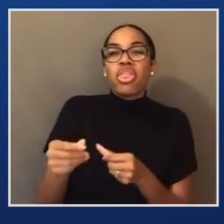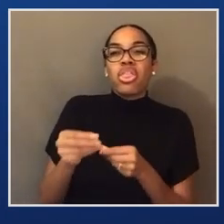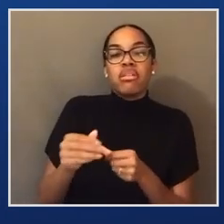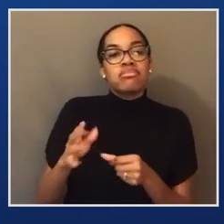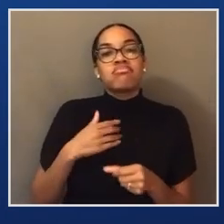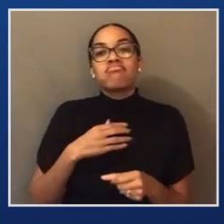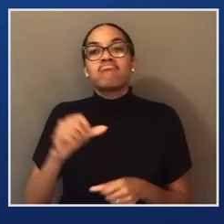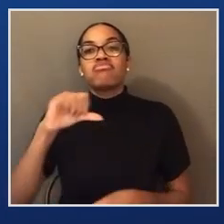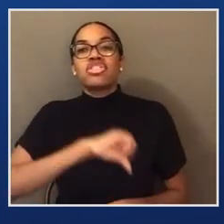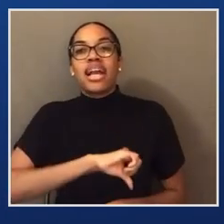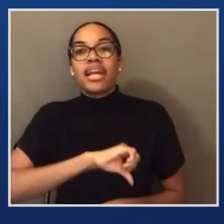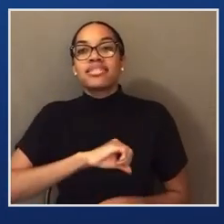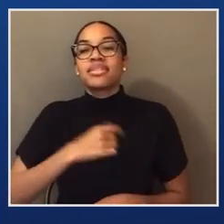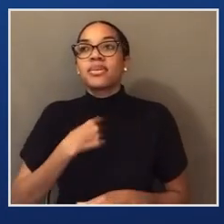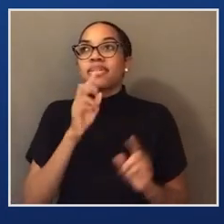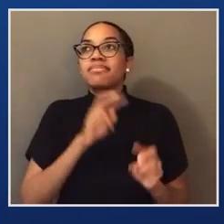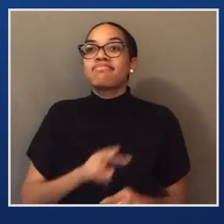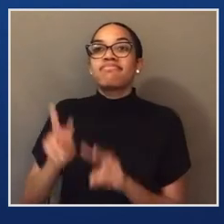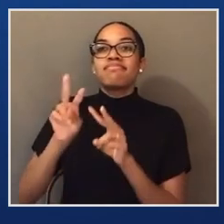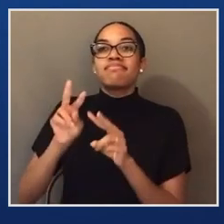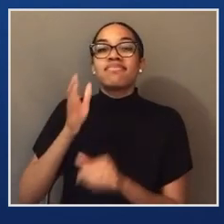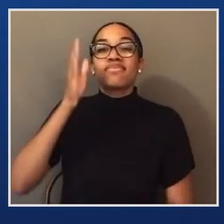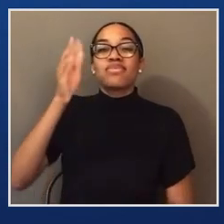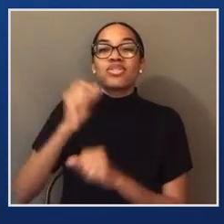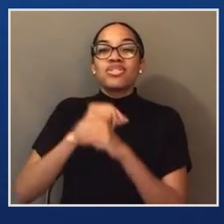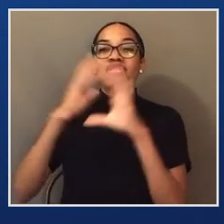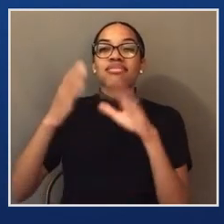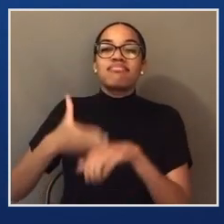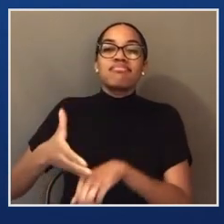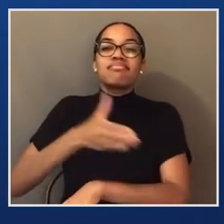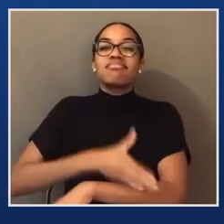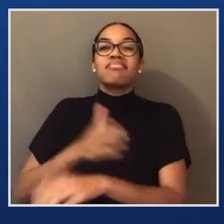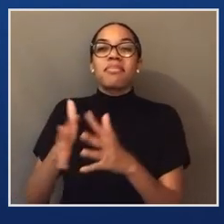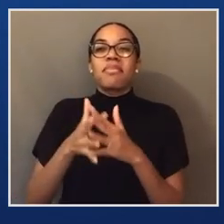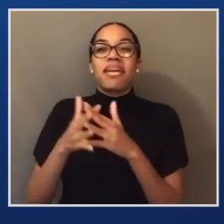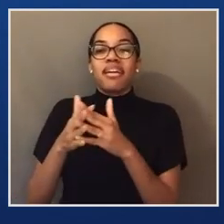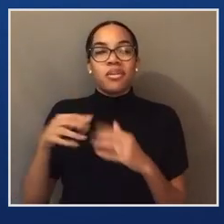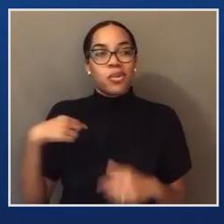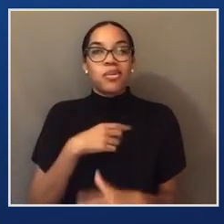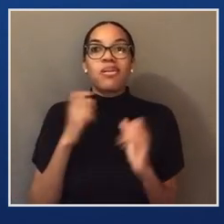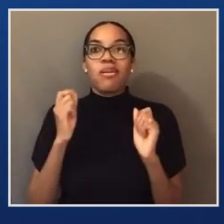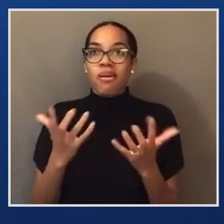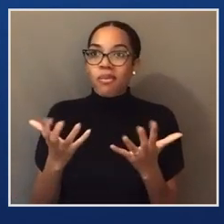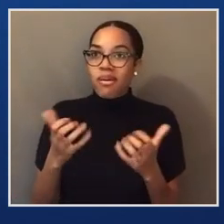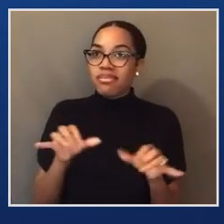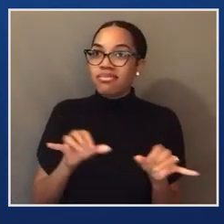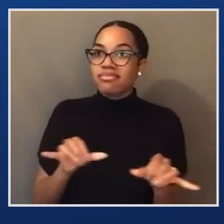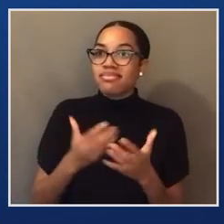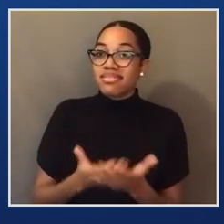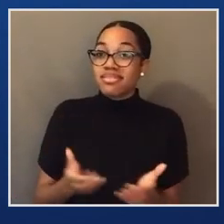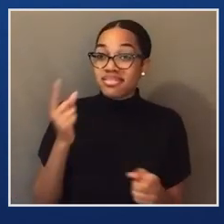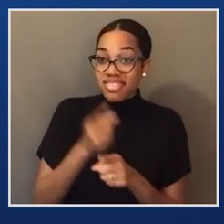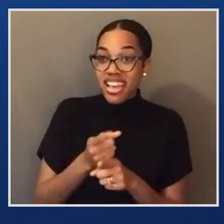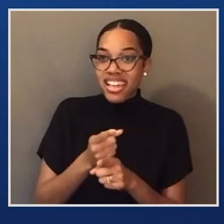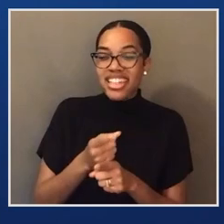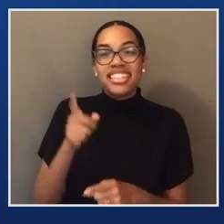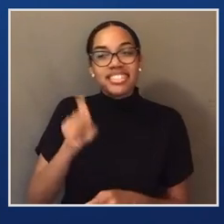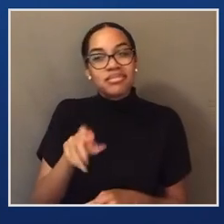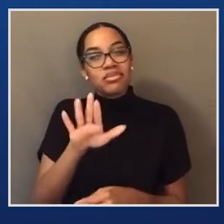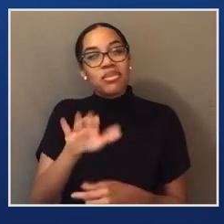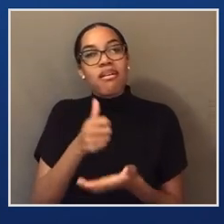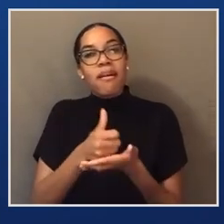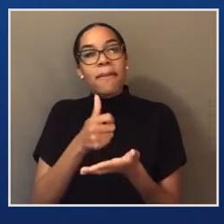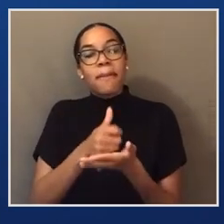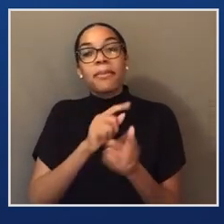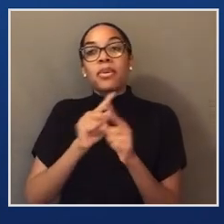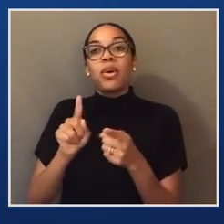brighter America we all seek. We need your help to turn out voters. Go to